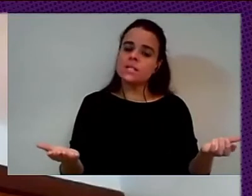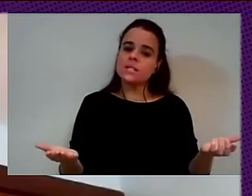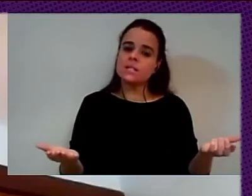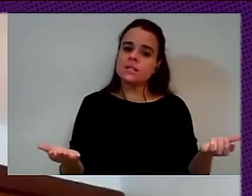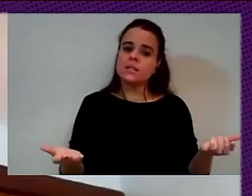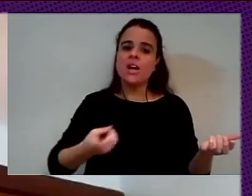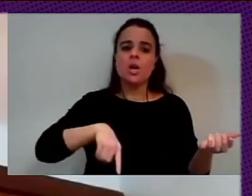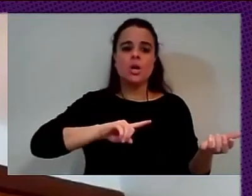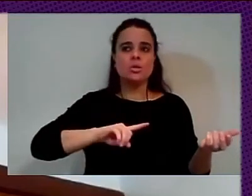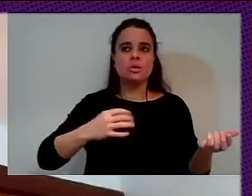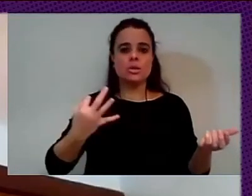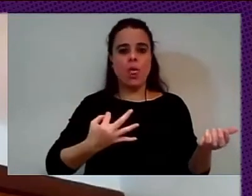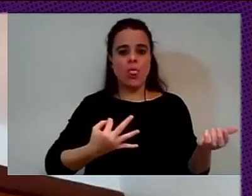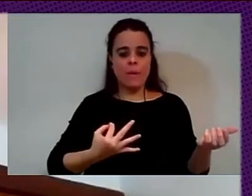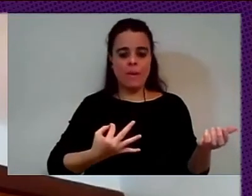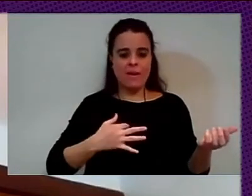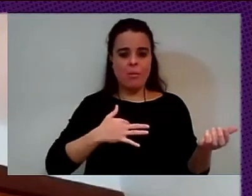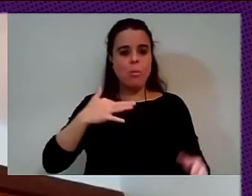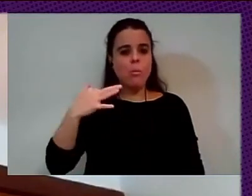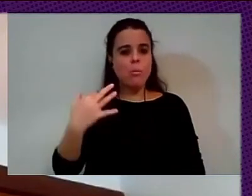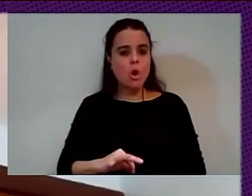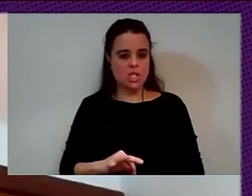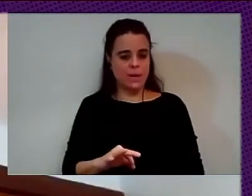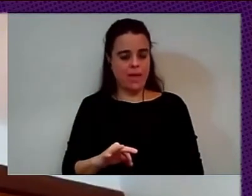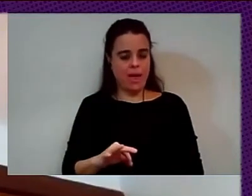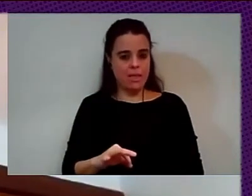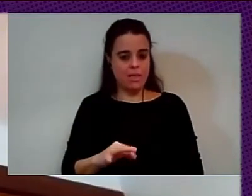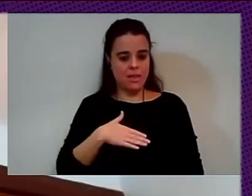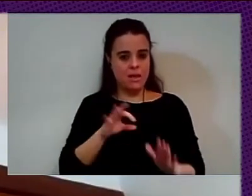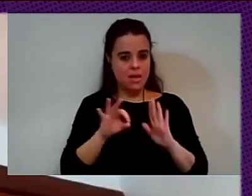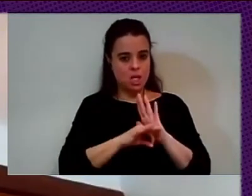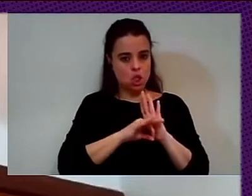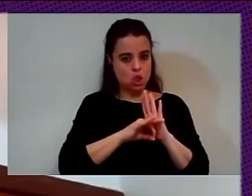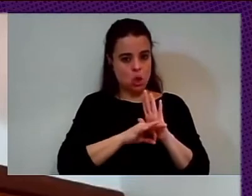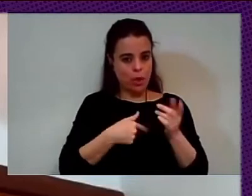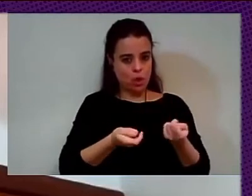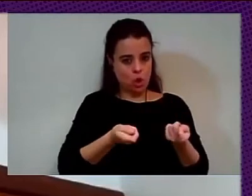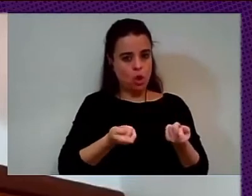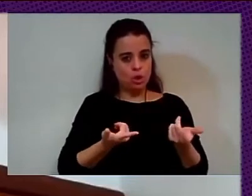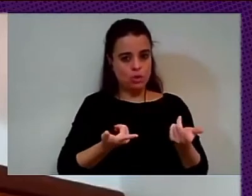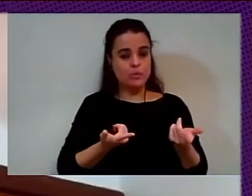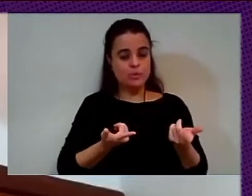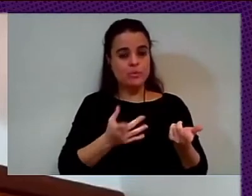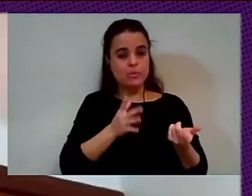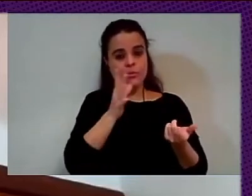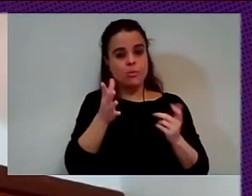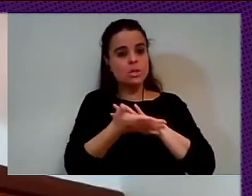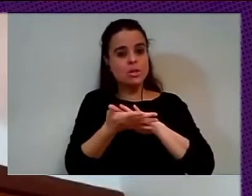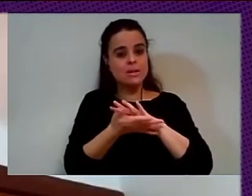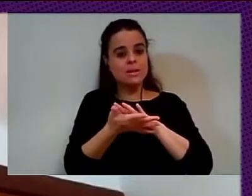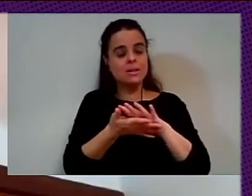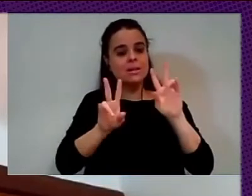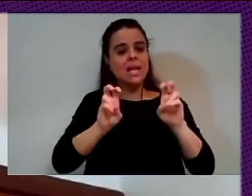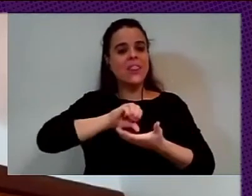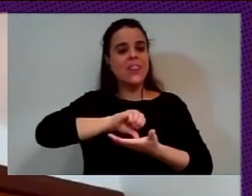software experiences, which goes to copyleft and decentralization of server, the means of computation,